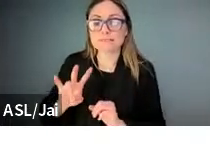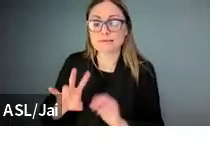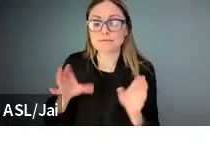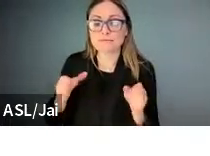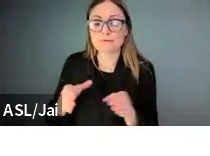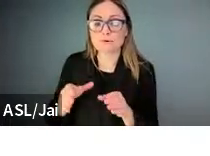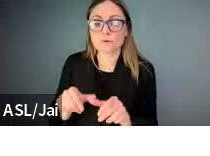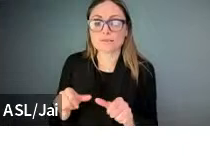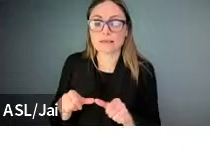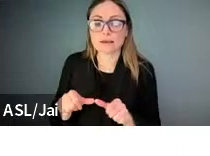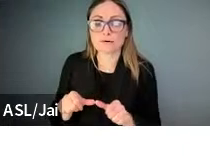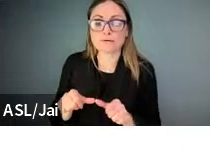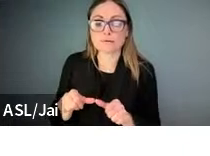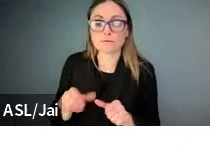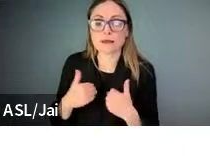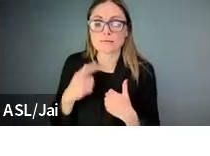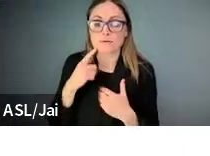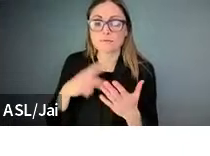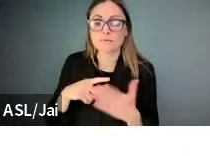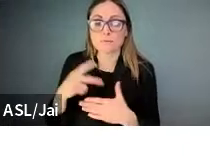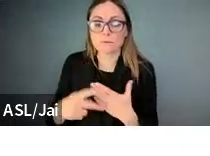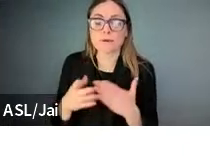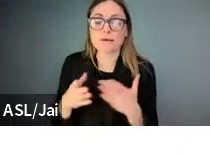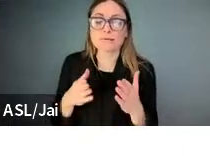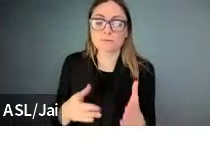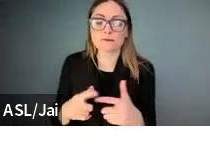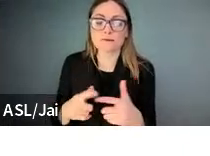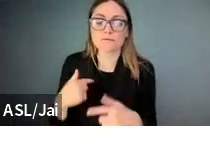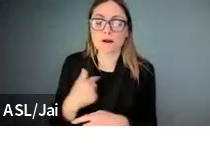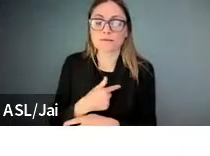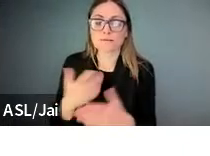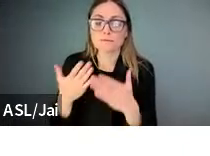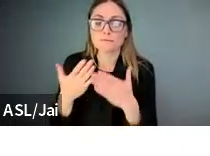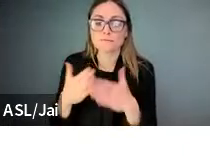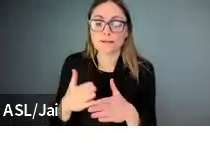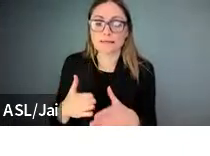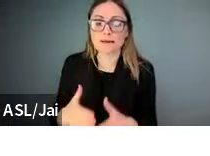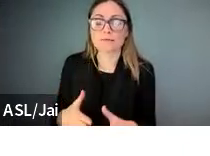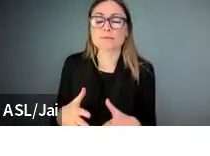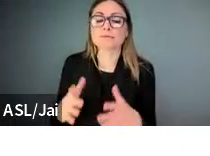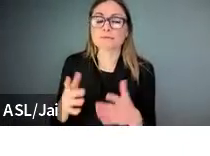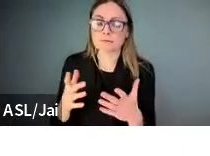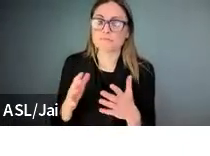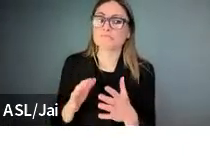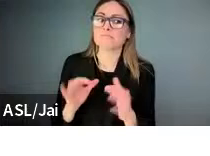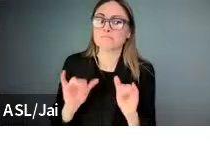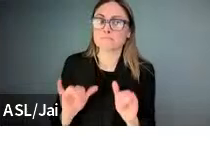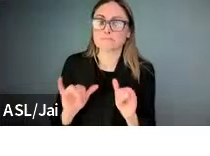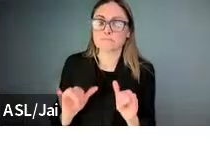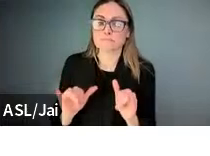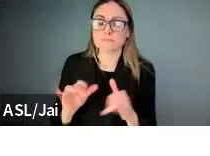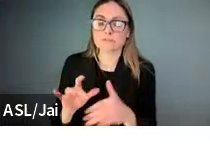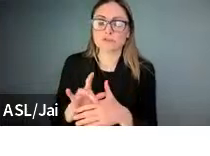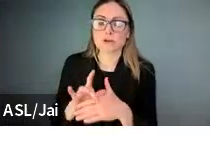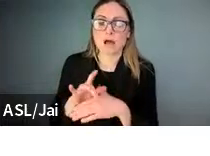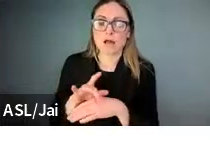for the program. It's a way for us to break down into some relevant geographies, the